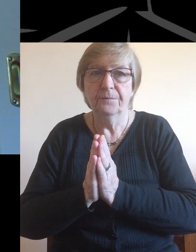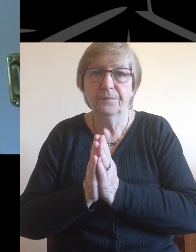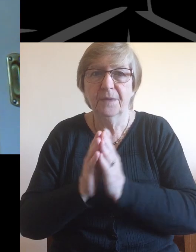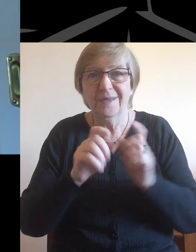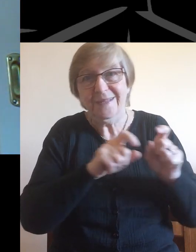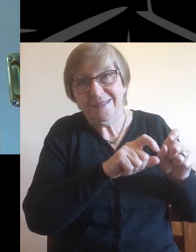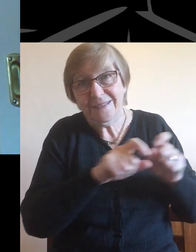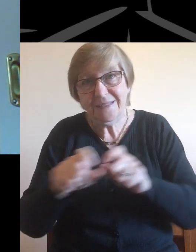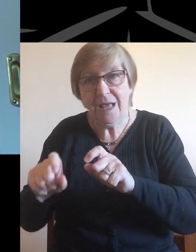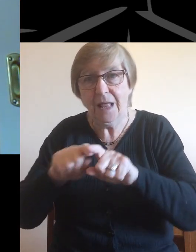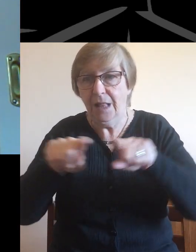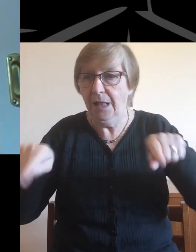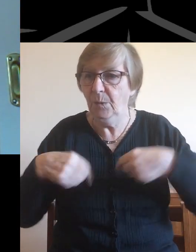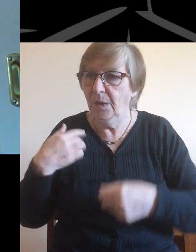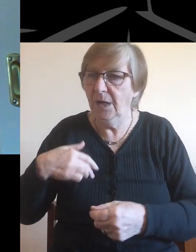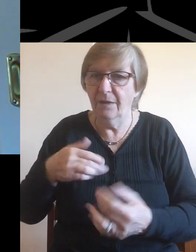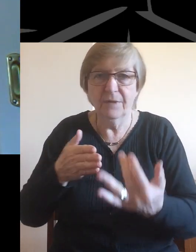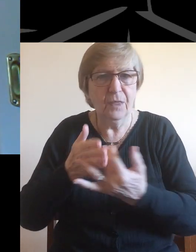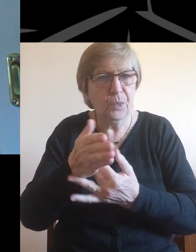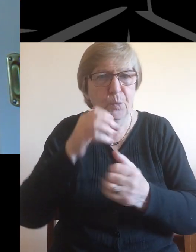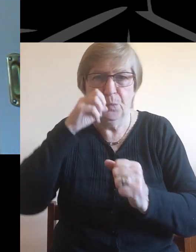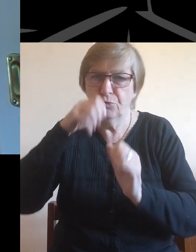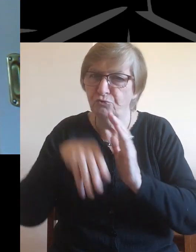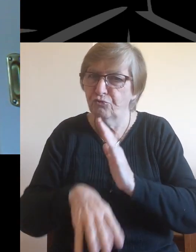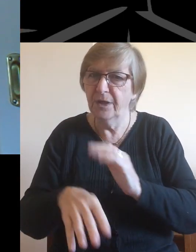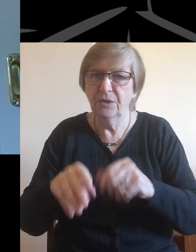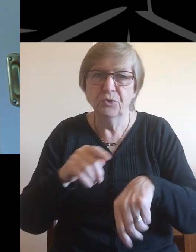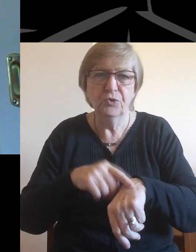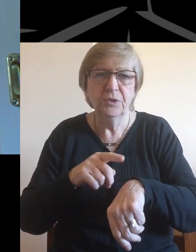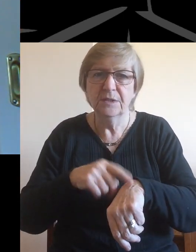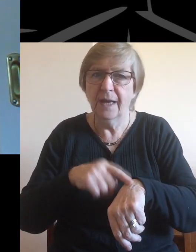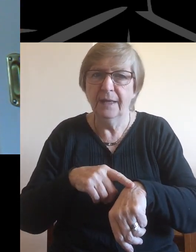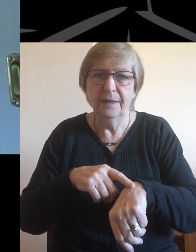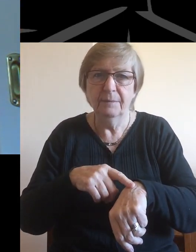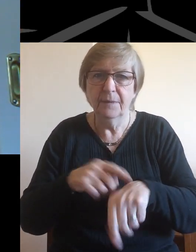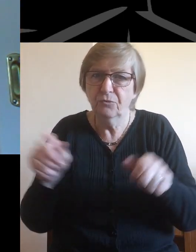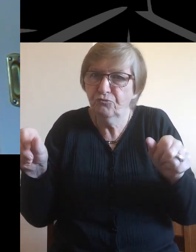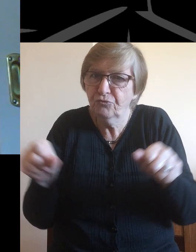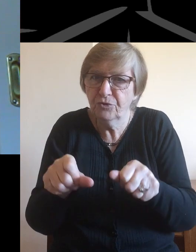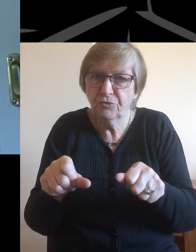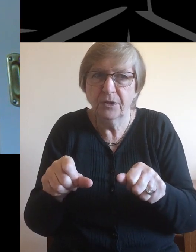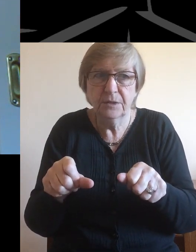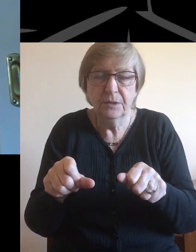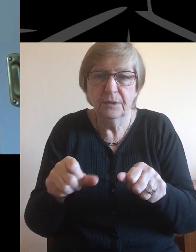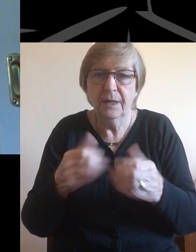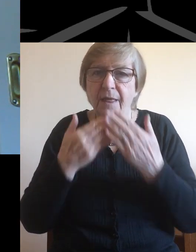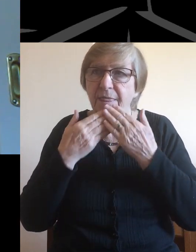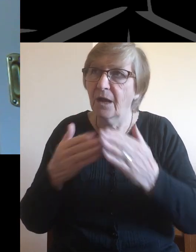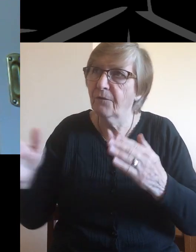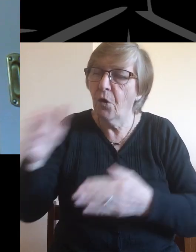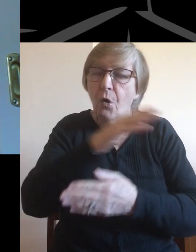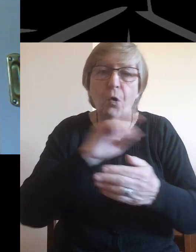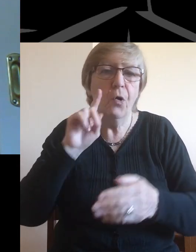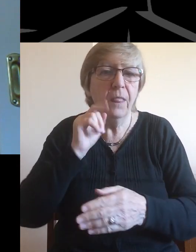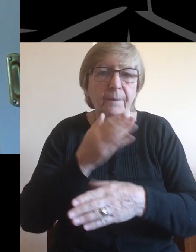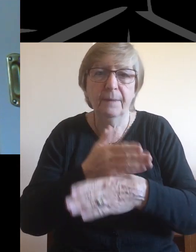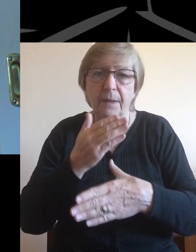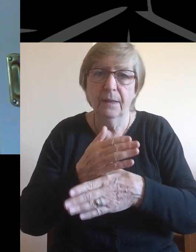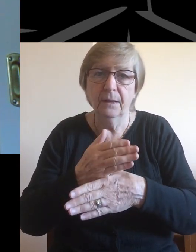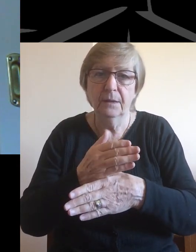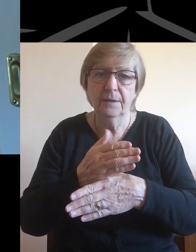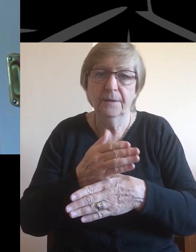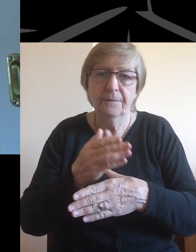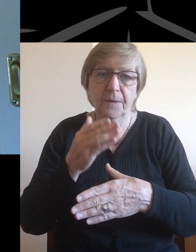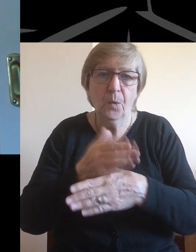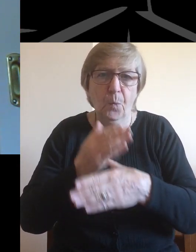As we're still living through this strange, restricted time, we thank you for all those who are still working tirelessly to keep us